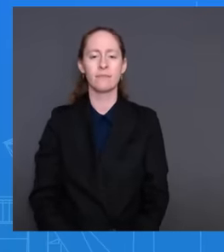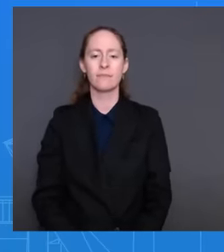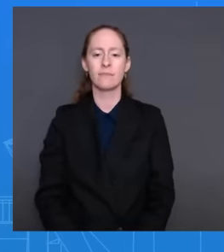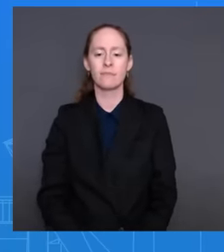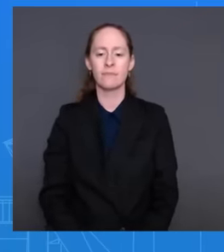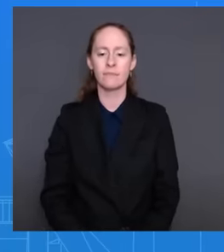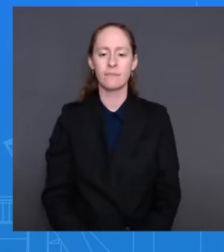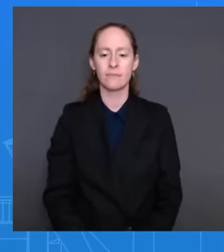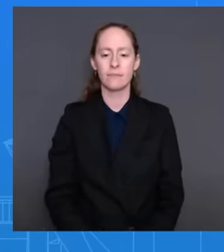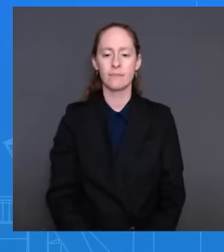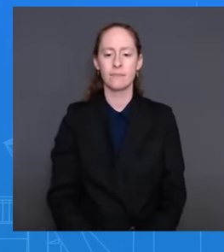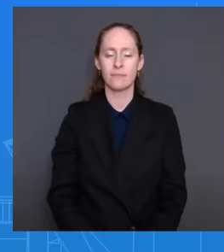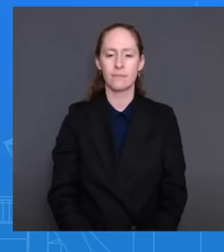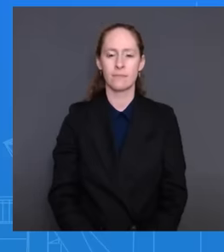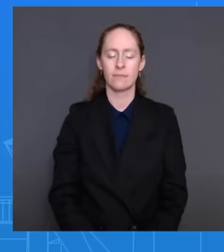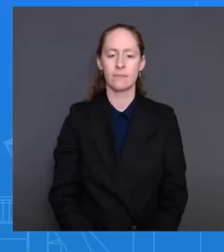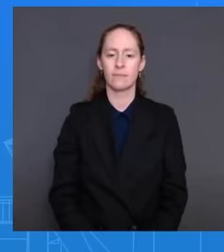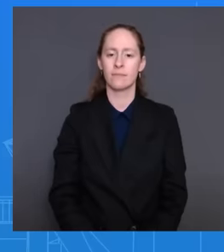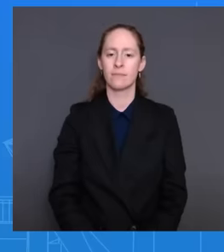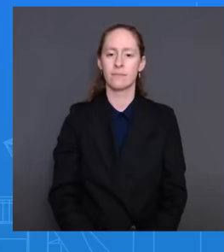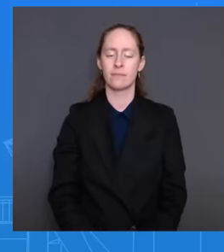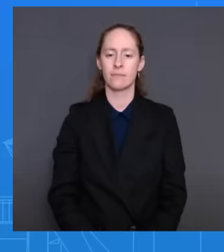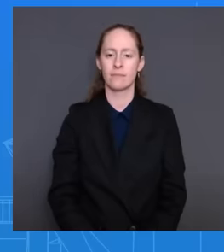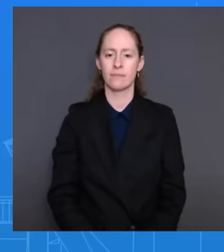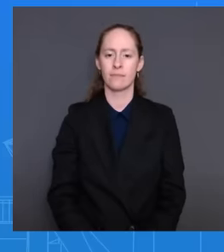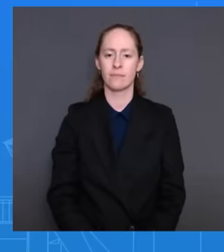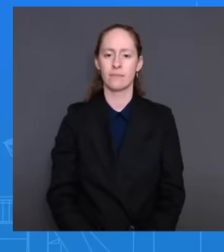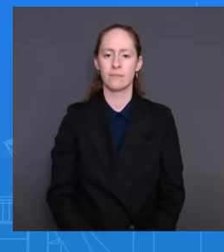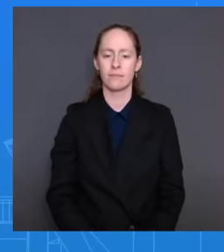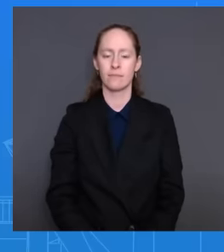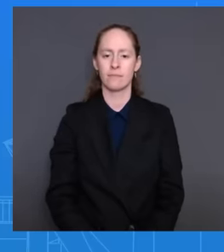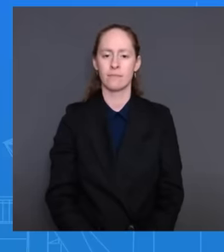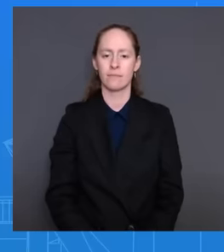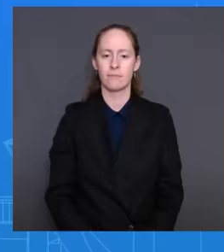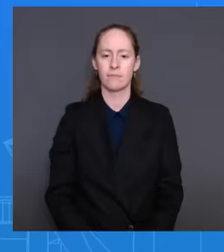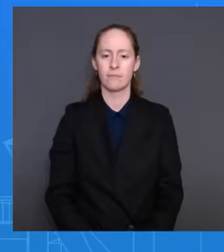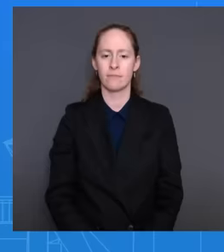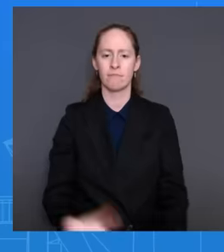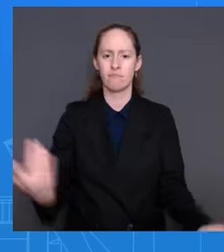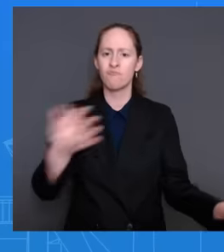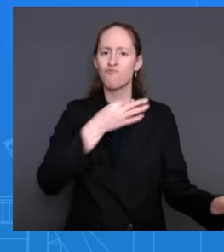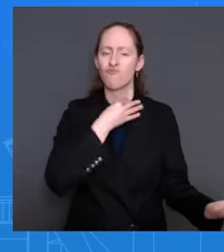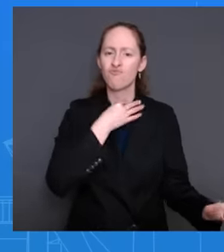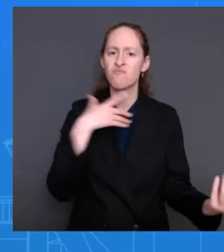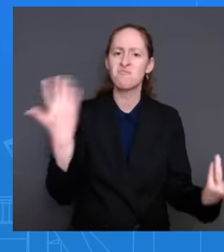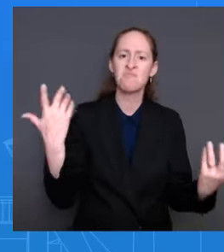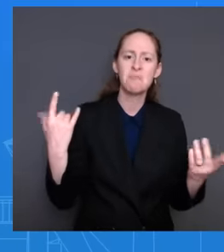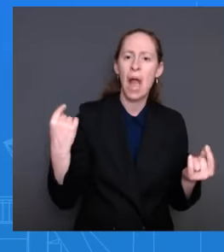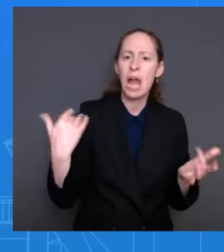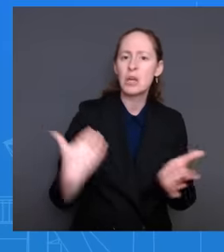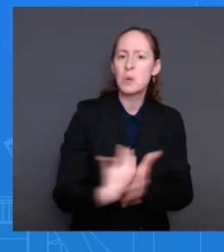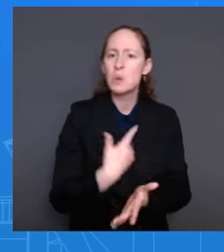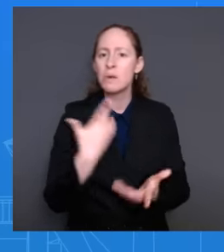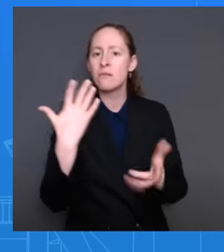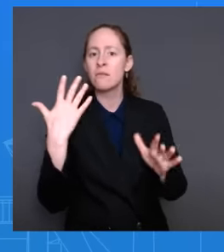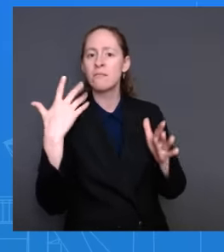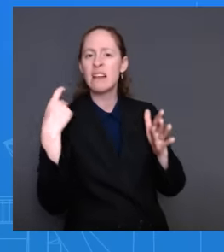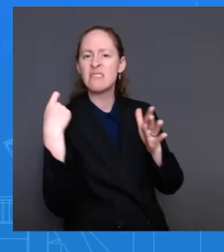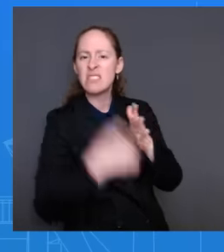tariffs on imports from particular countries could be one measure that would cool inflation here in the U.S. Yeah. I know it's an issue in discussion. I don't have any